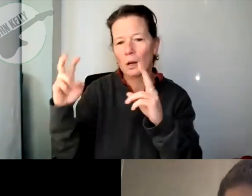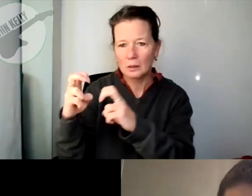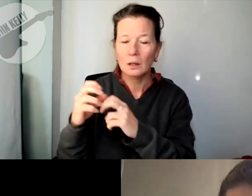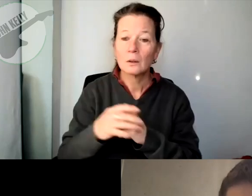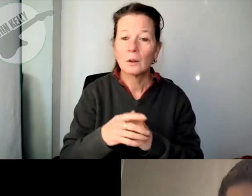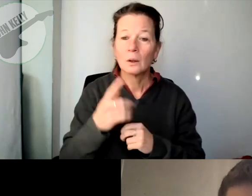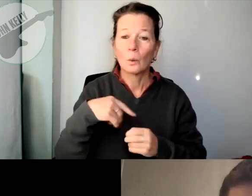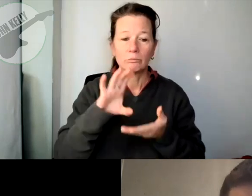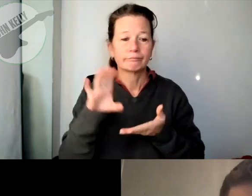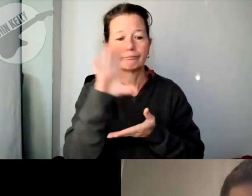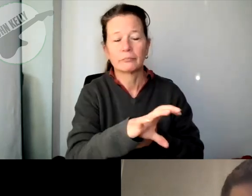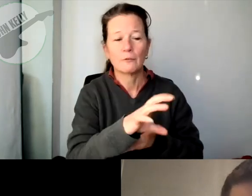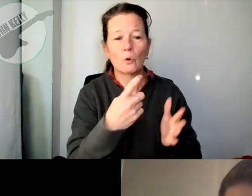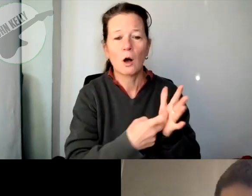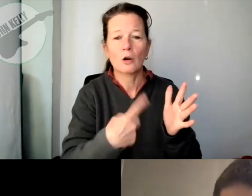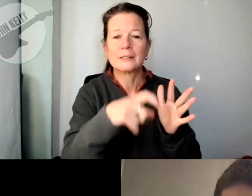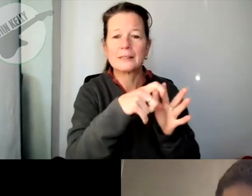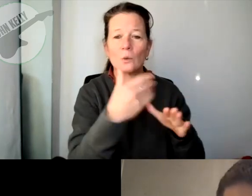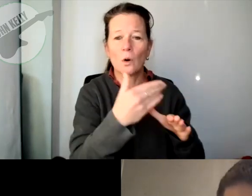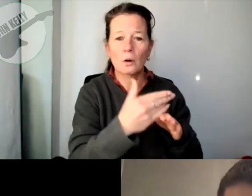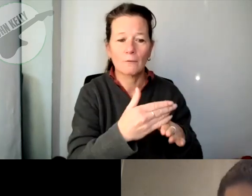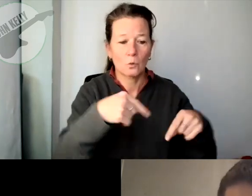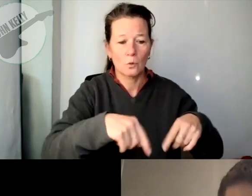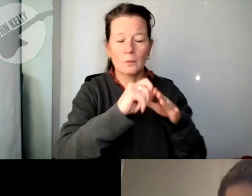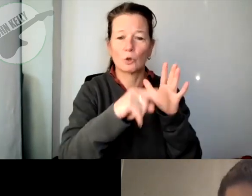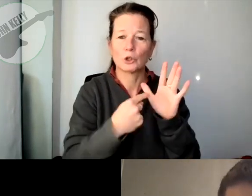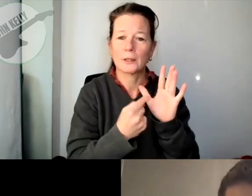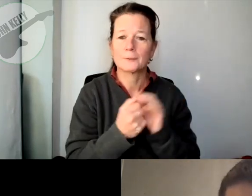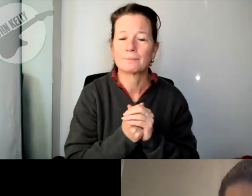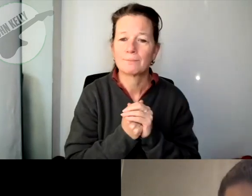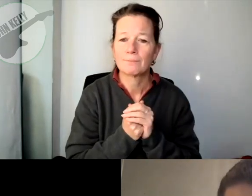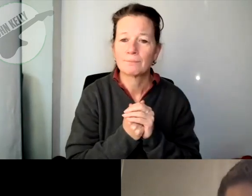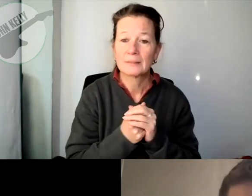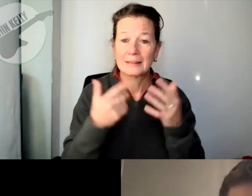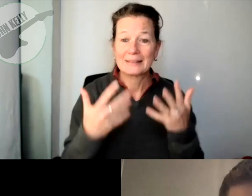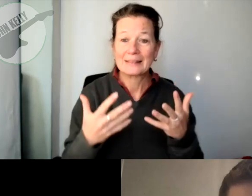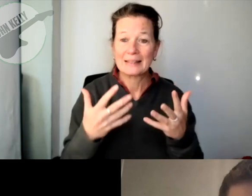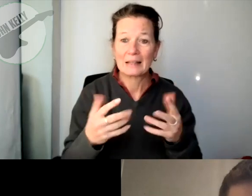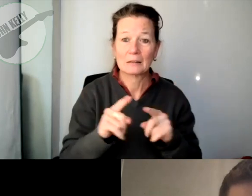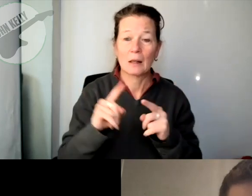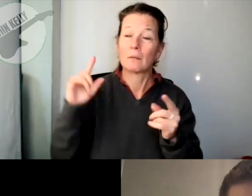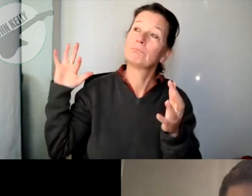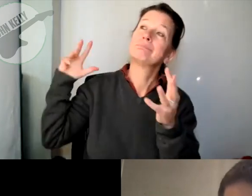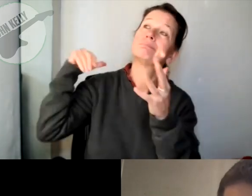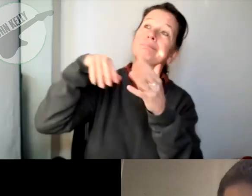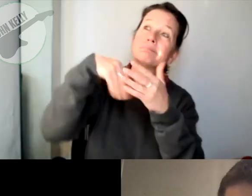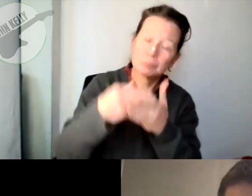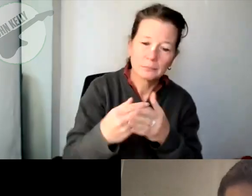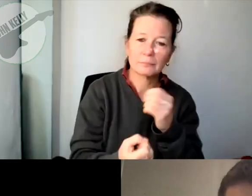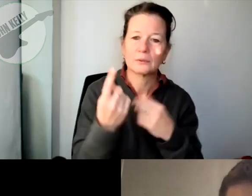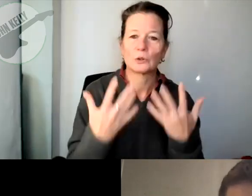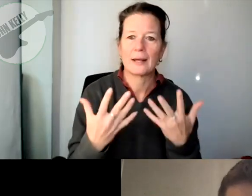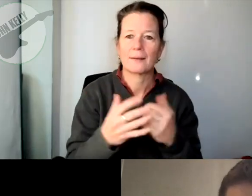the research and development phase of this project, and today is sort of the culmination of that. So really happy to be